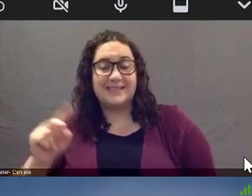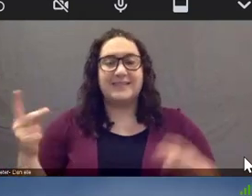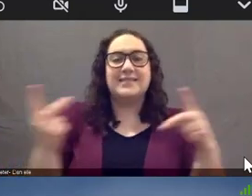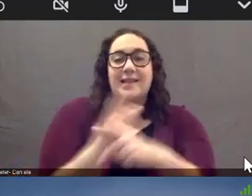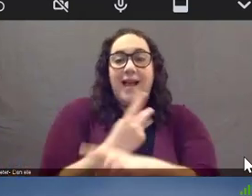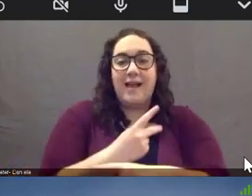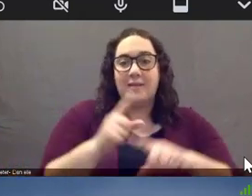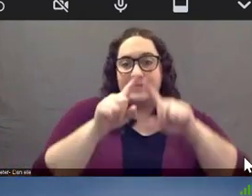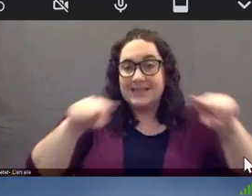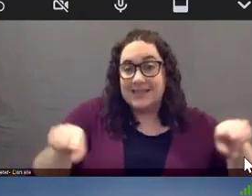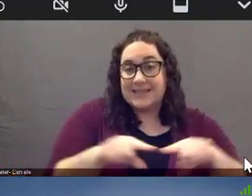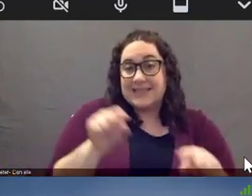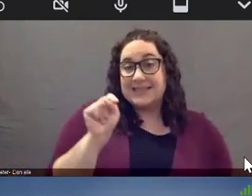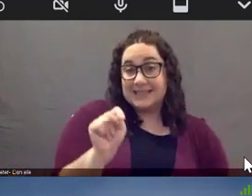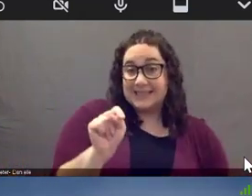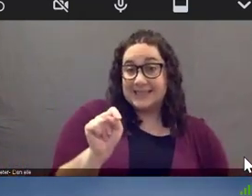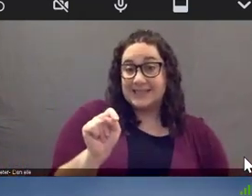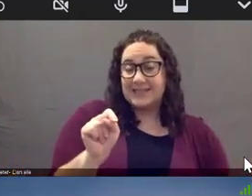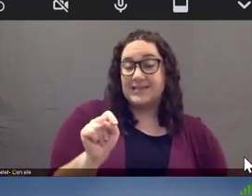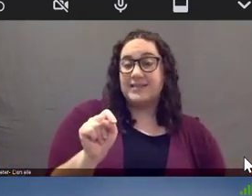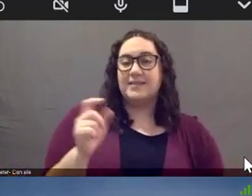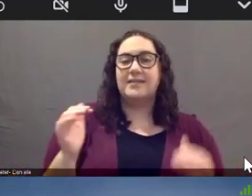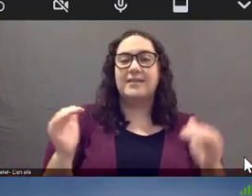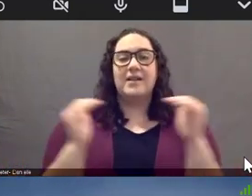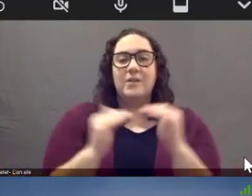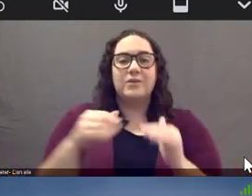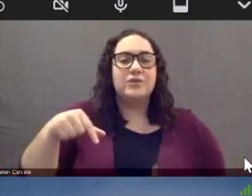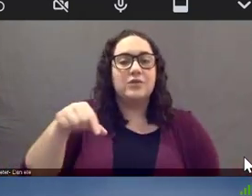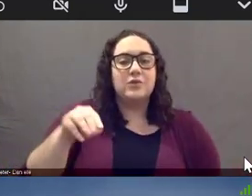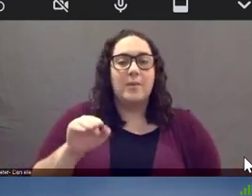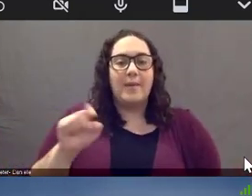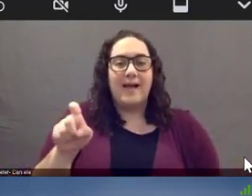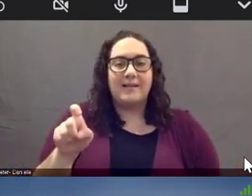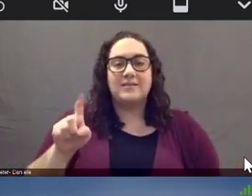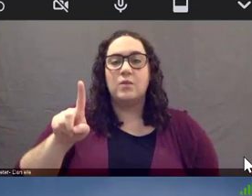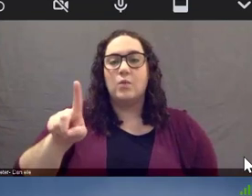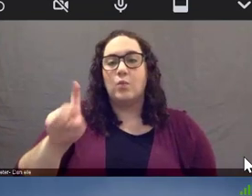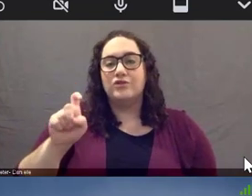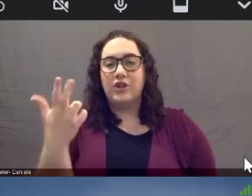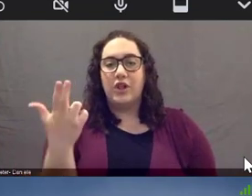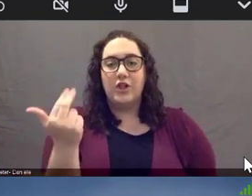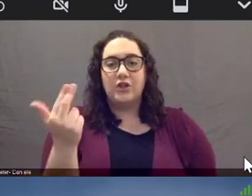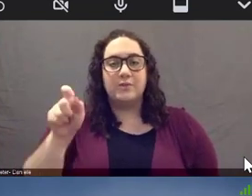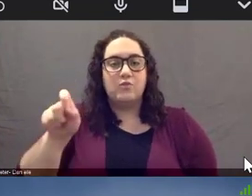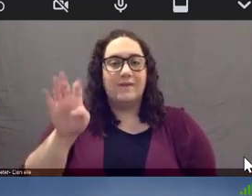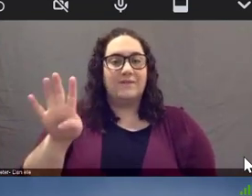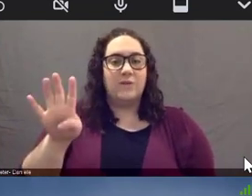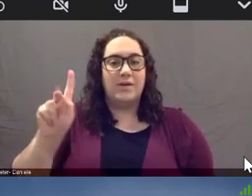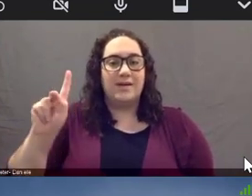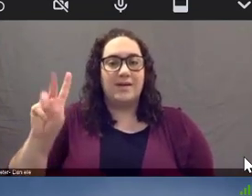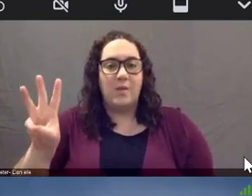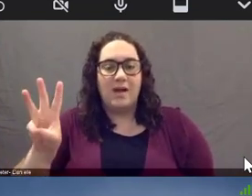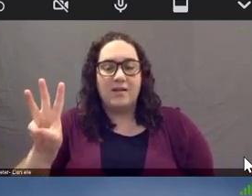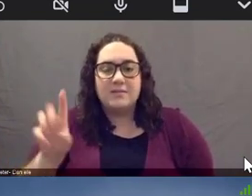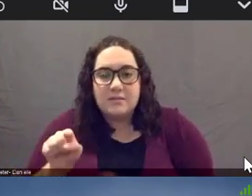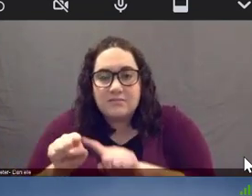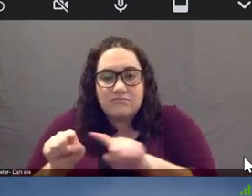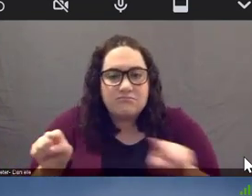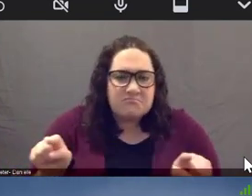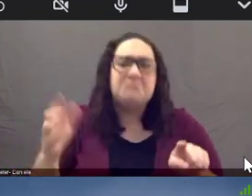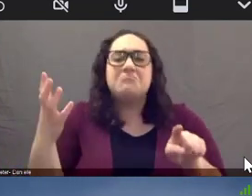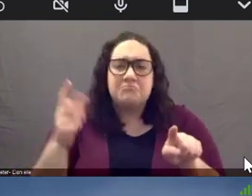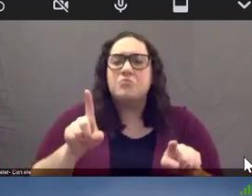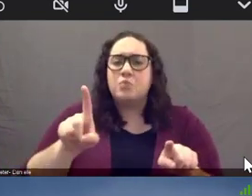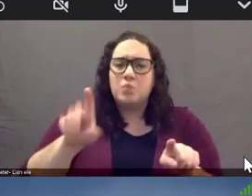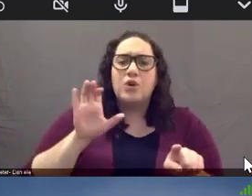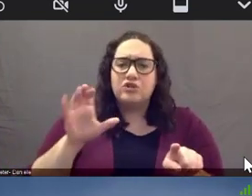we get a Qmax of 113.4 kilowatts. And 113 is one of the answers on the quiz.